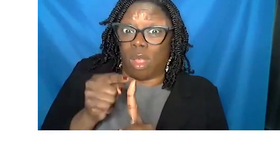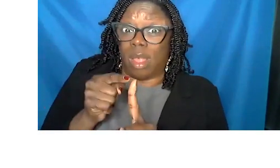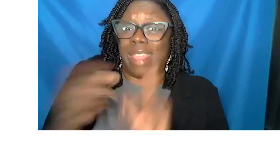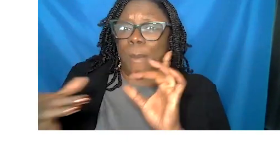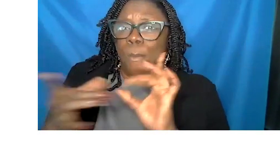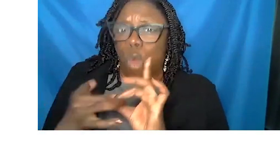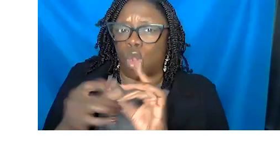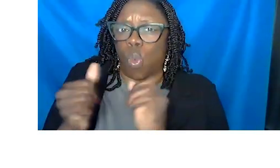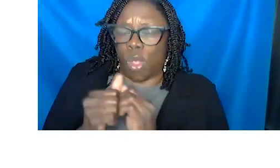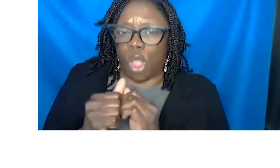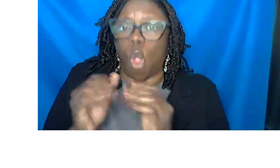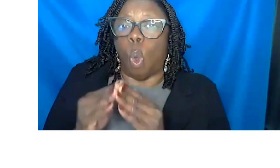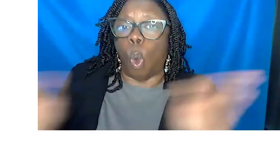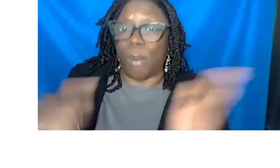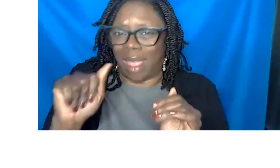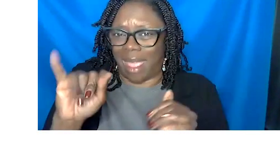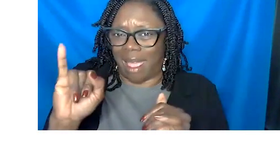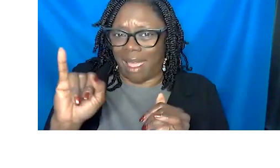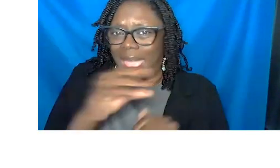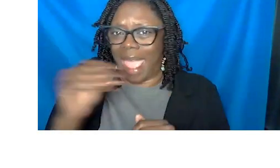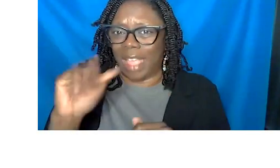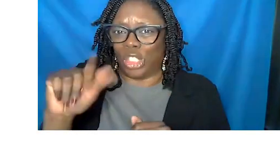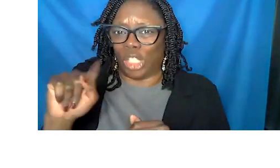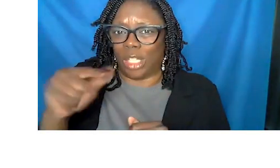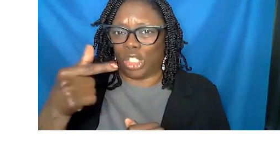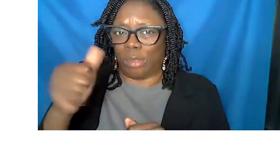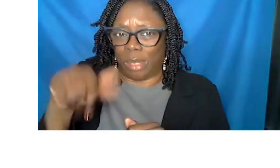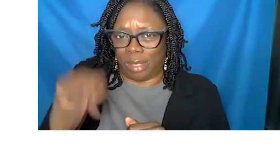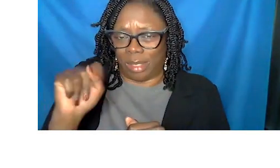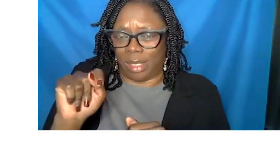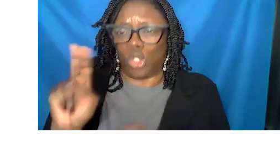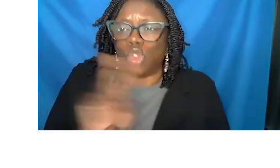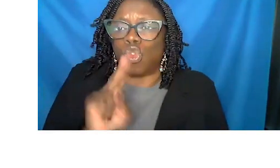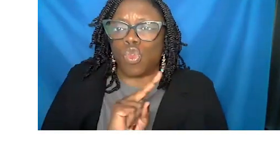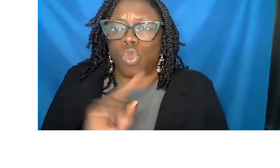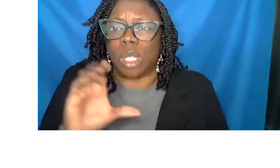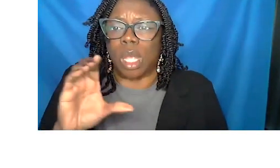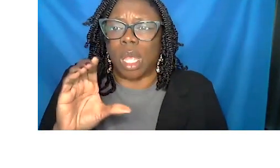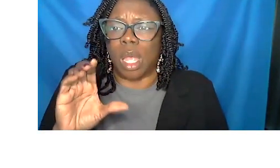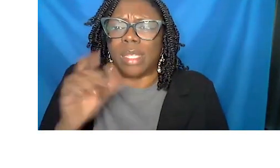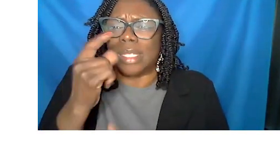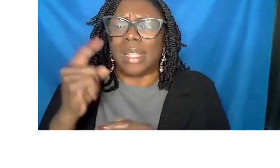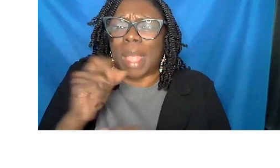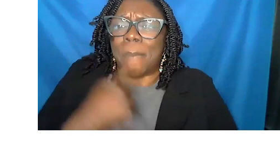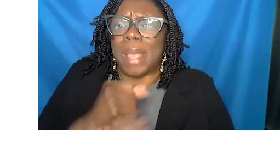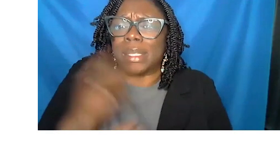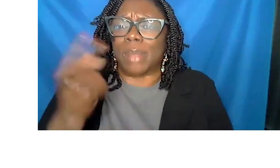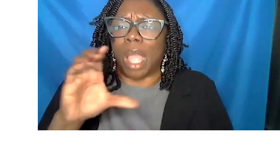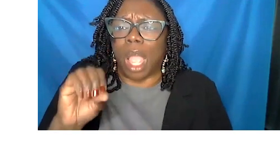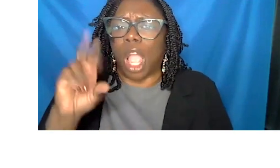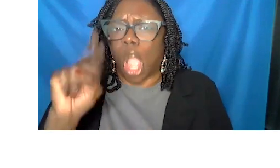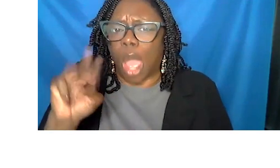with OpenAI and ChatGPT to create something called Conmigo. Any of you familiar with Conmigo?